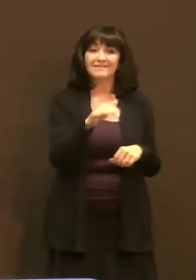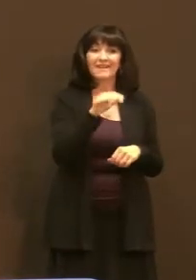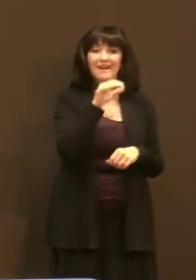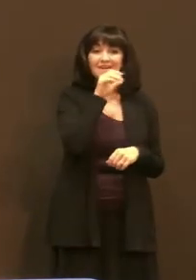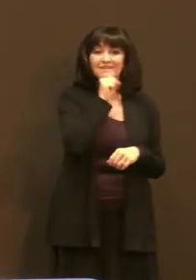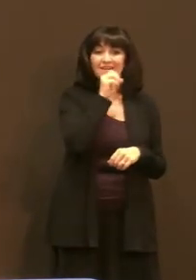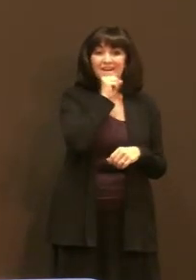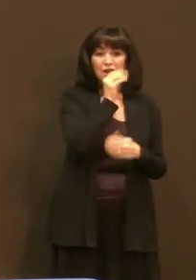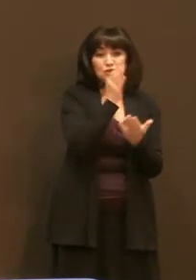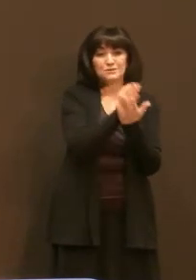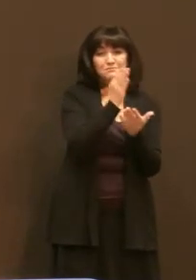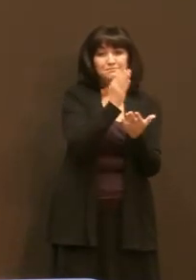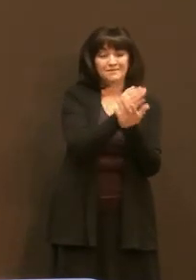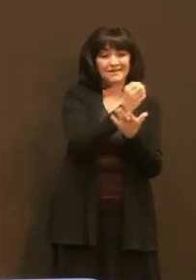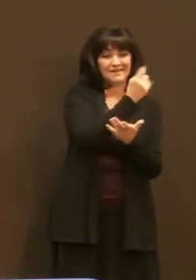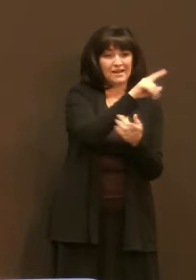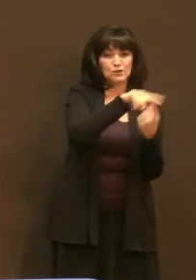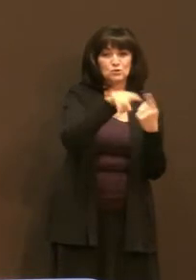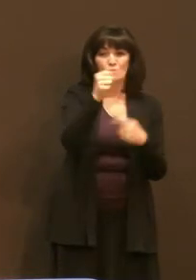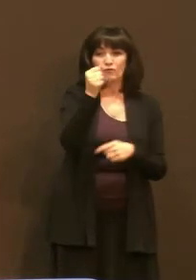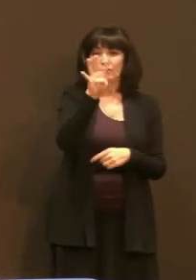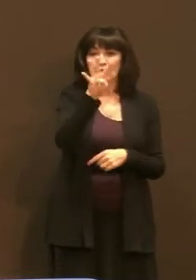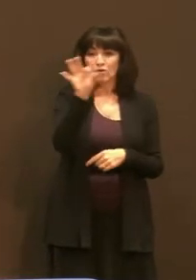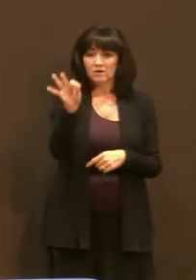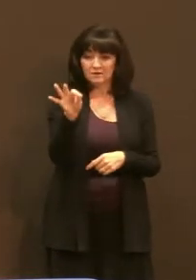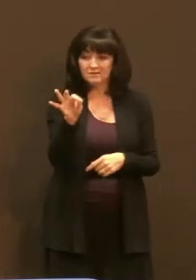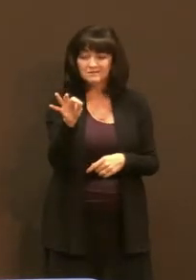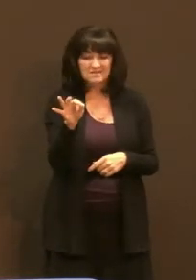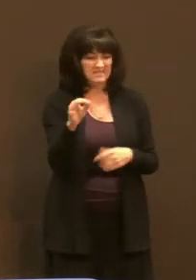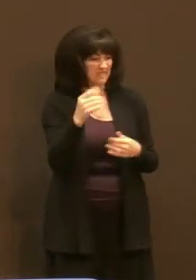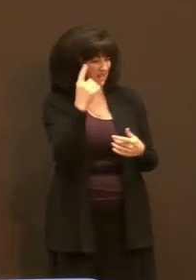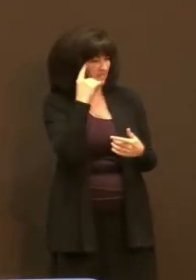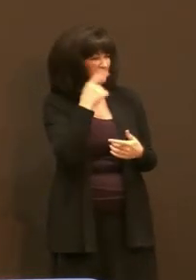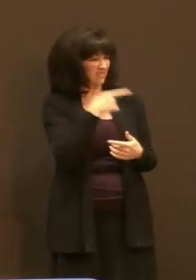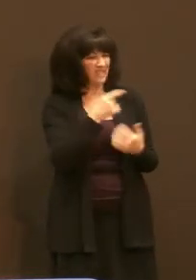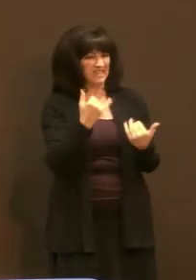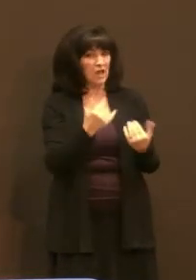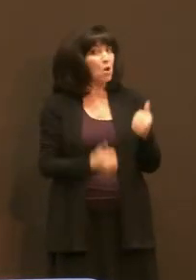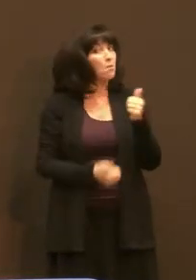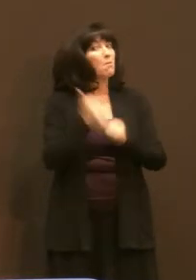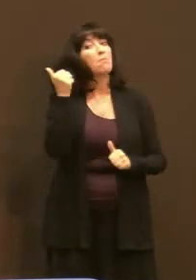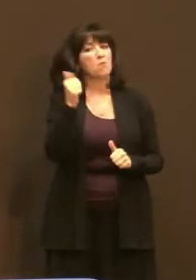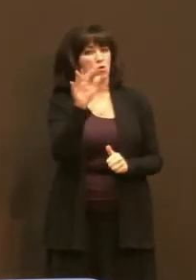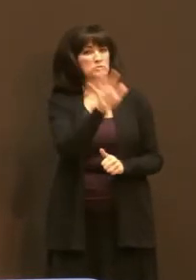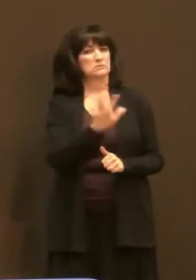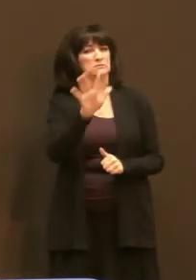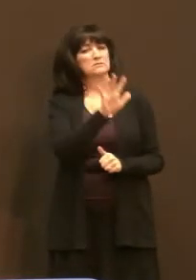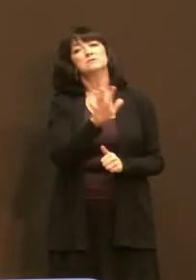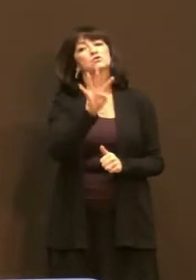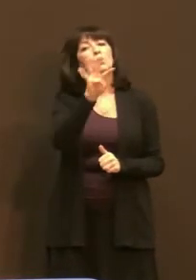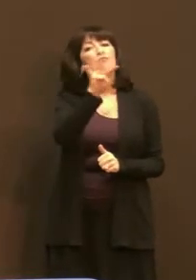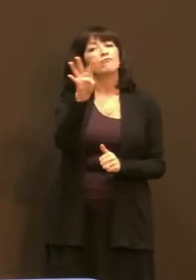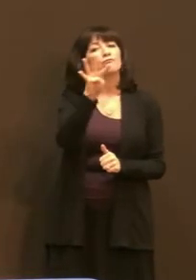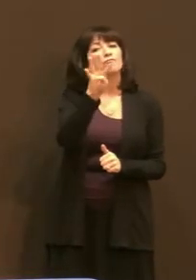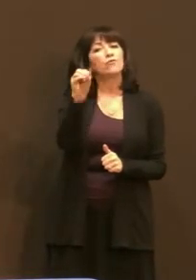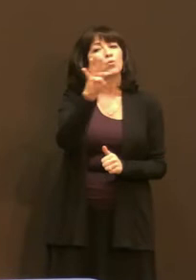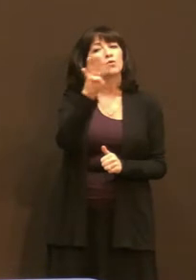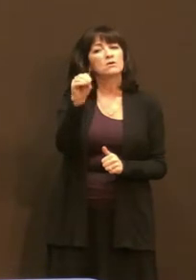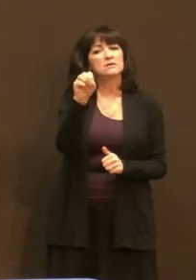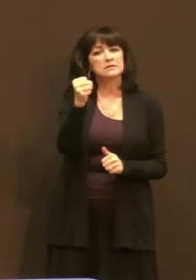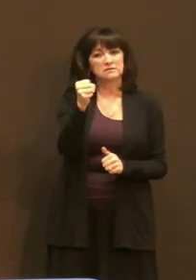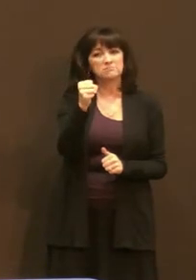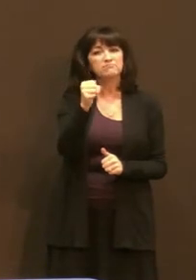COVID-19 positive individuals is now mid-40s, I want to say, AJ, and for weeks it was